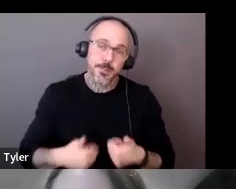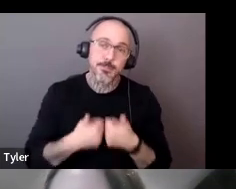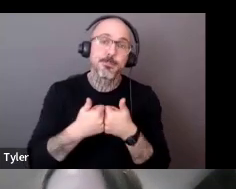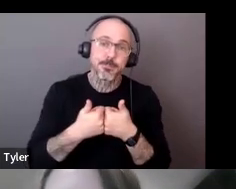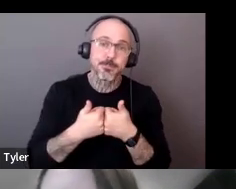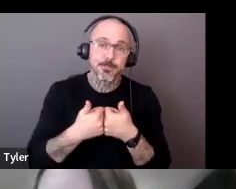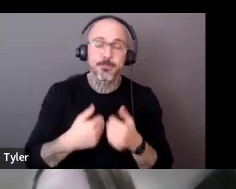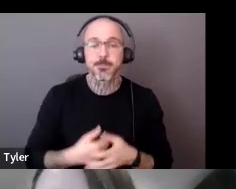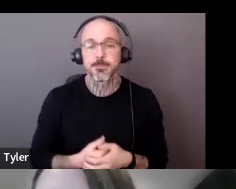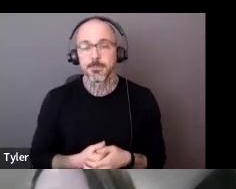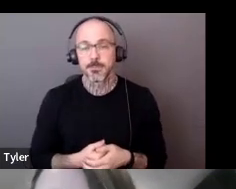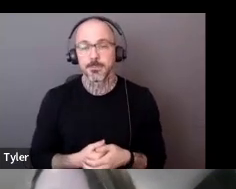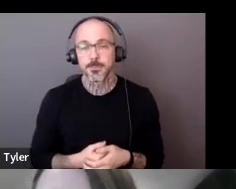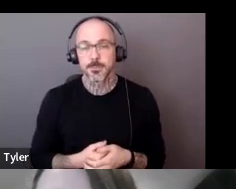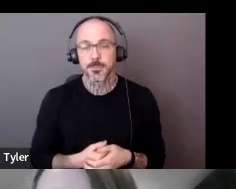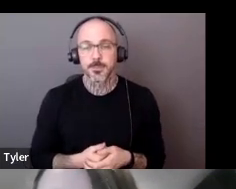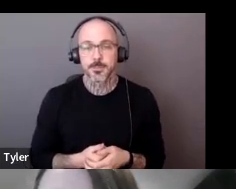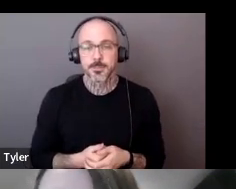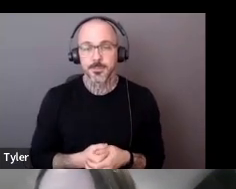places